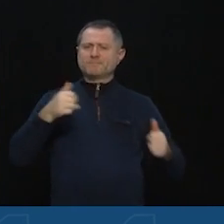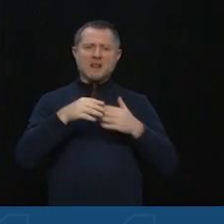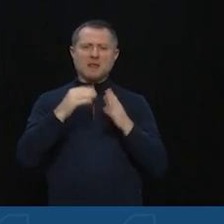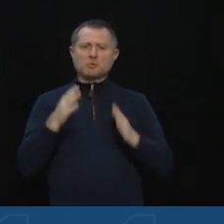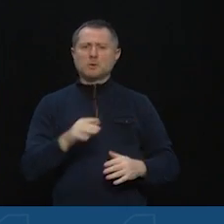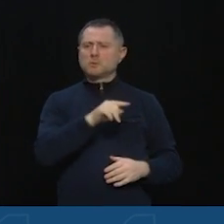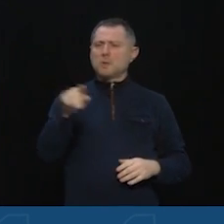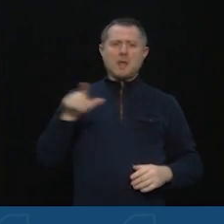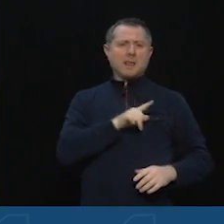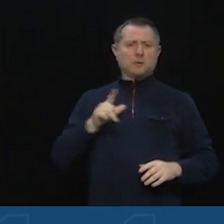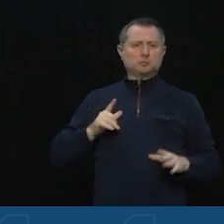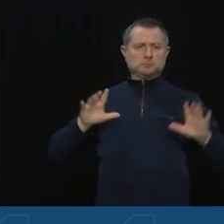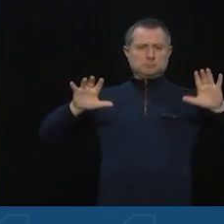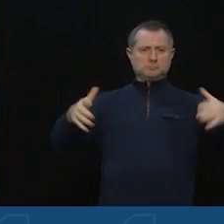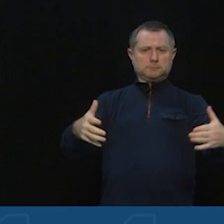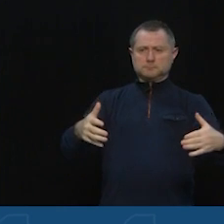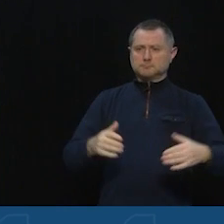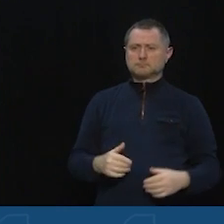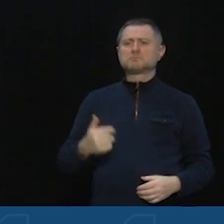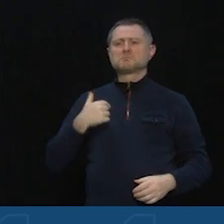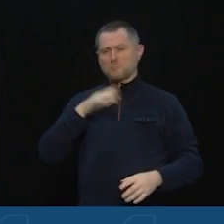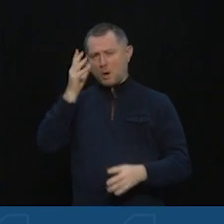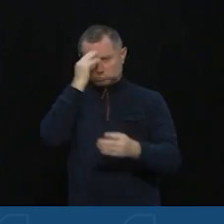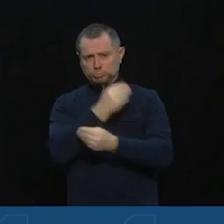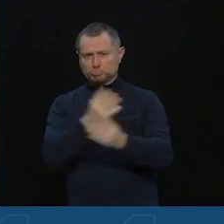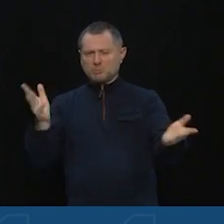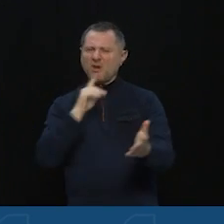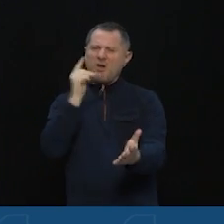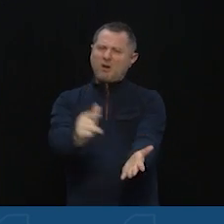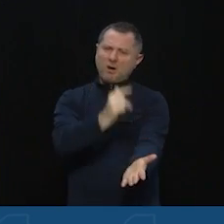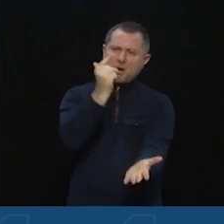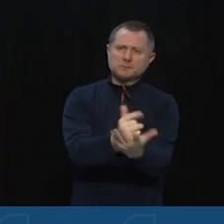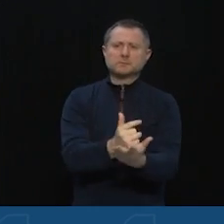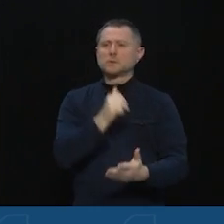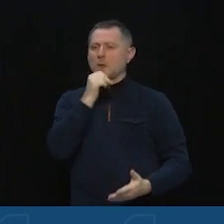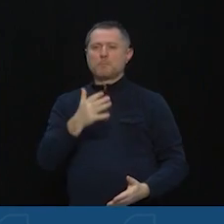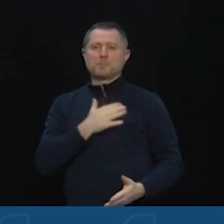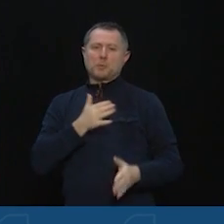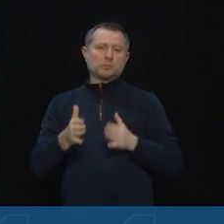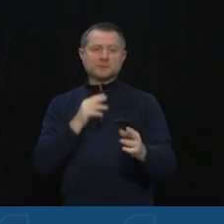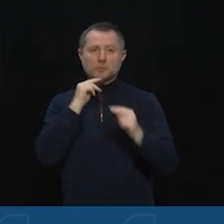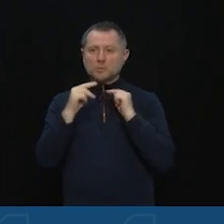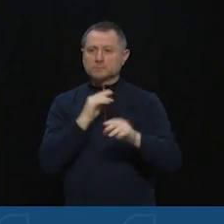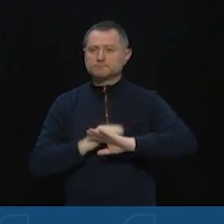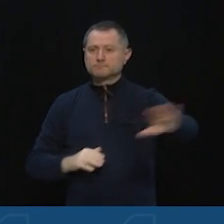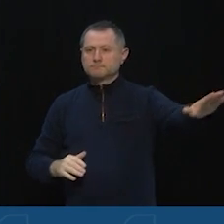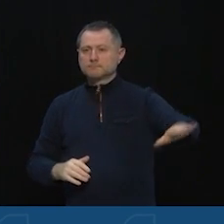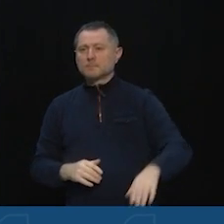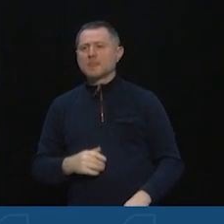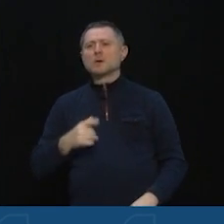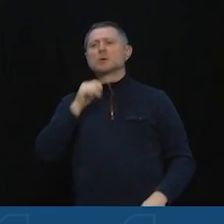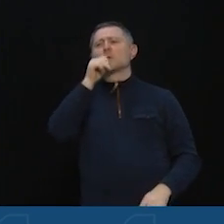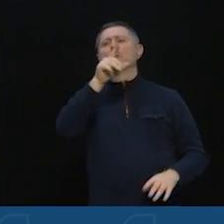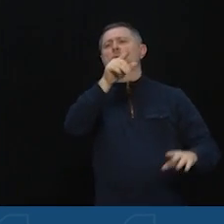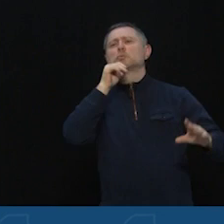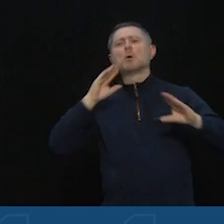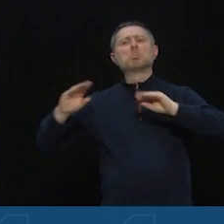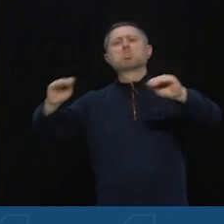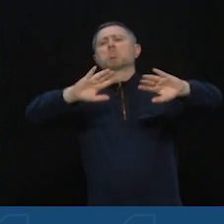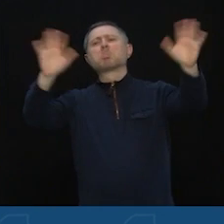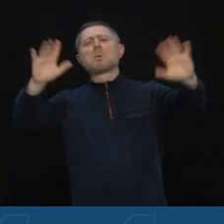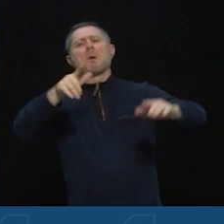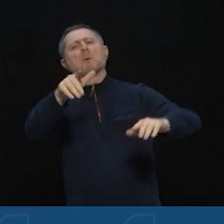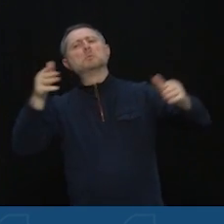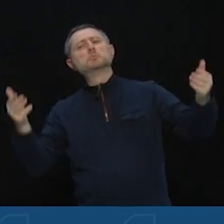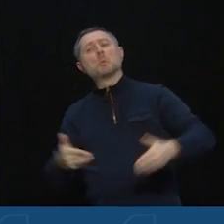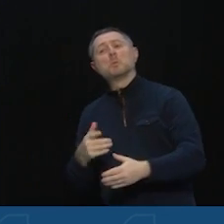matter how it got out, but I assure you that's not how I operate. But so if you don't negotiate in public, you know, you introduced a budget in January.